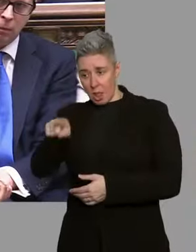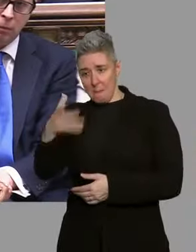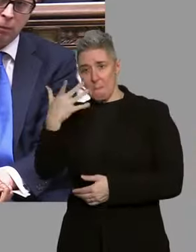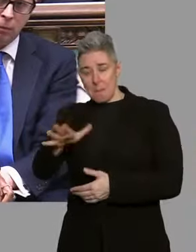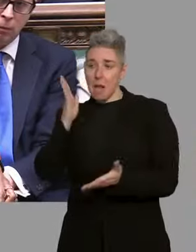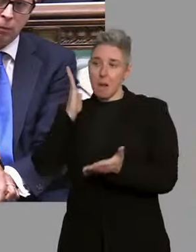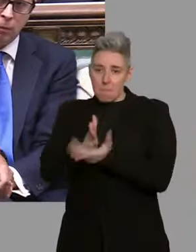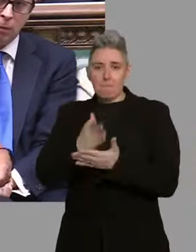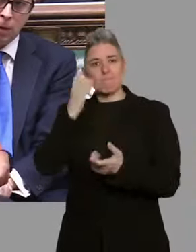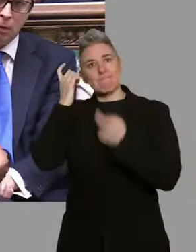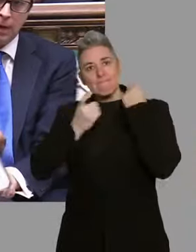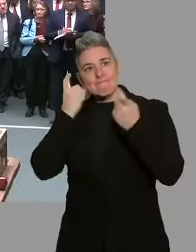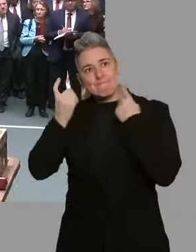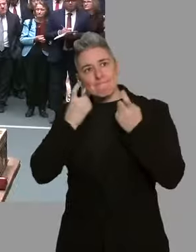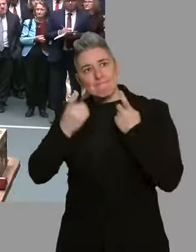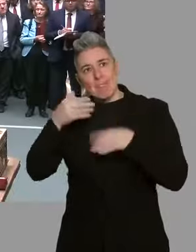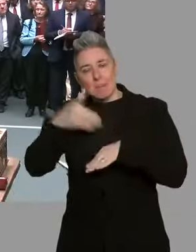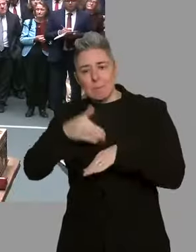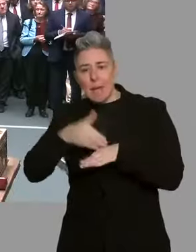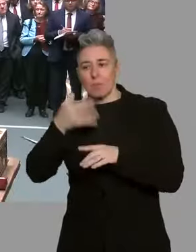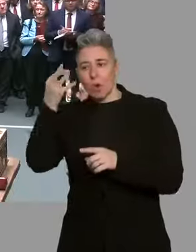she just not know what she's doing?